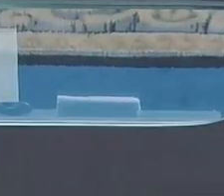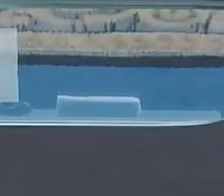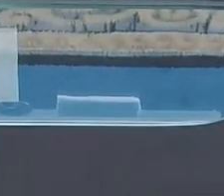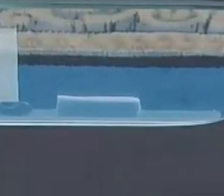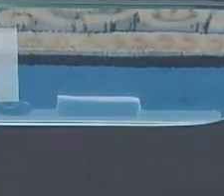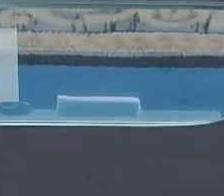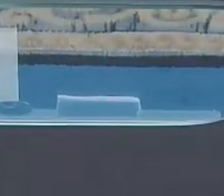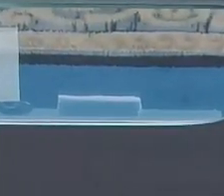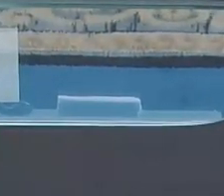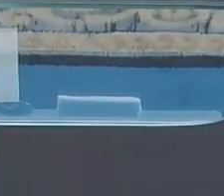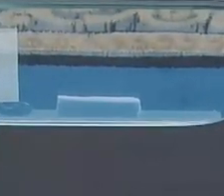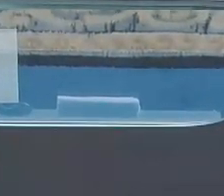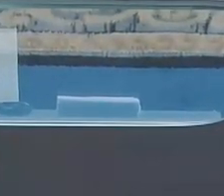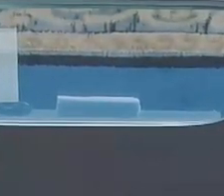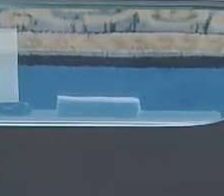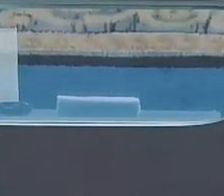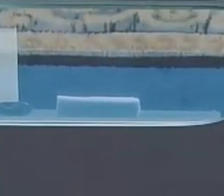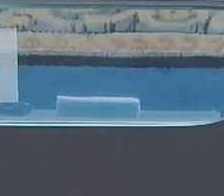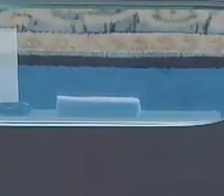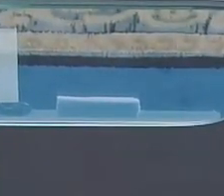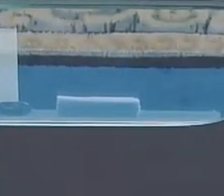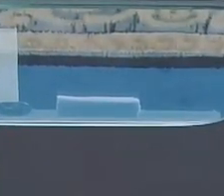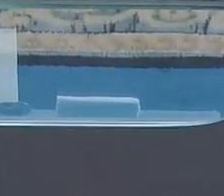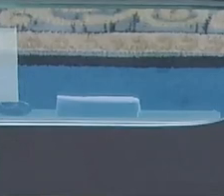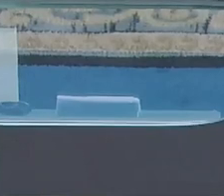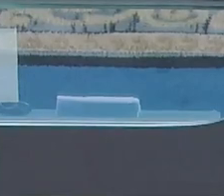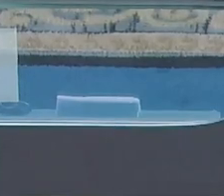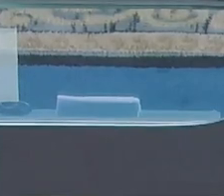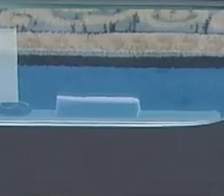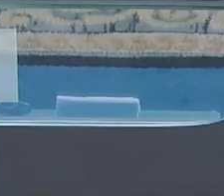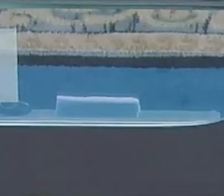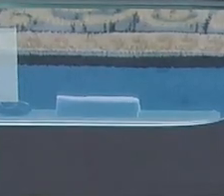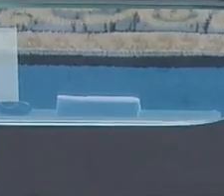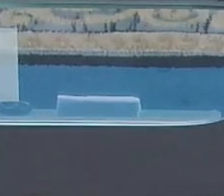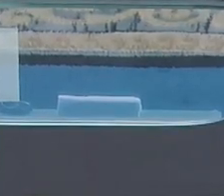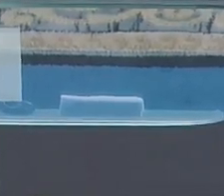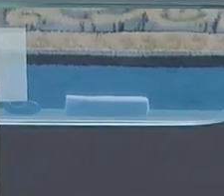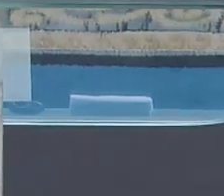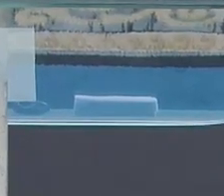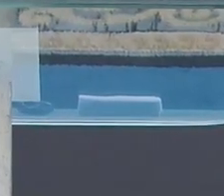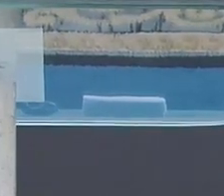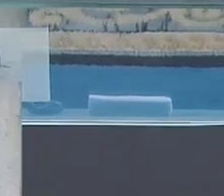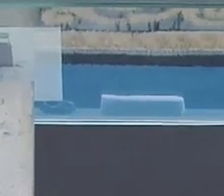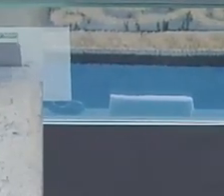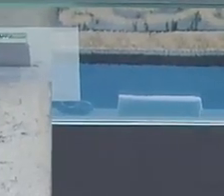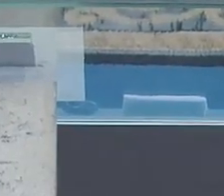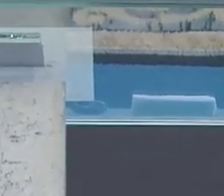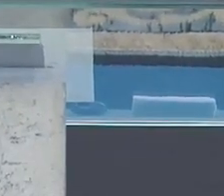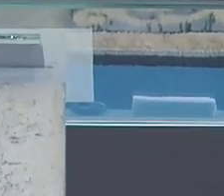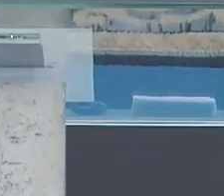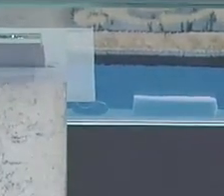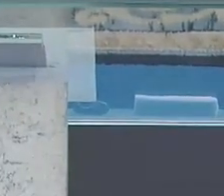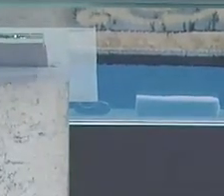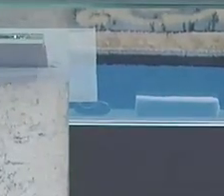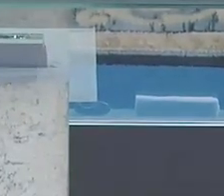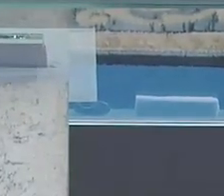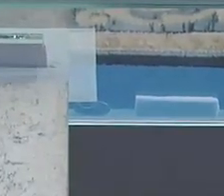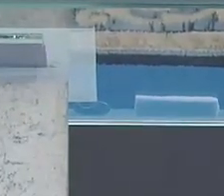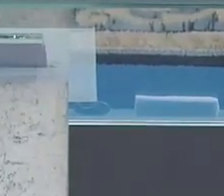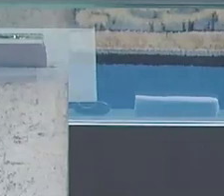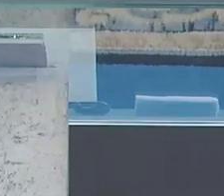conqueror, the smile of the unconquerable, the smile of the unstoppable, and the smile of somebody who has